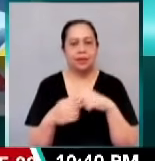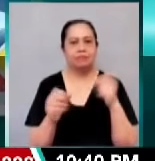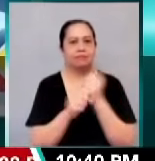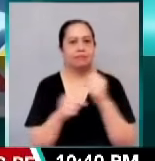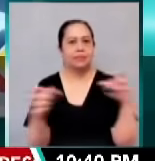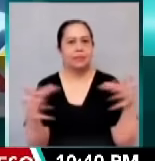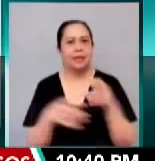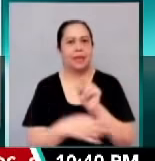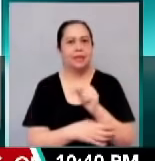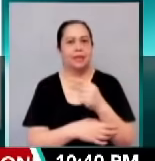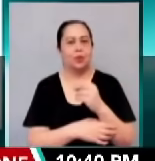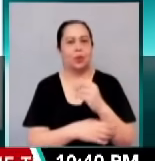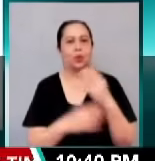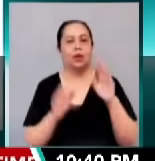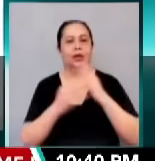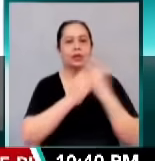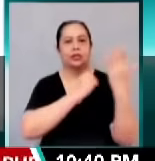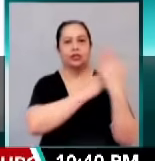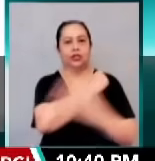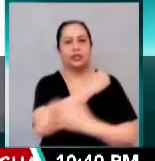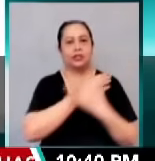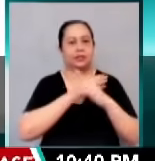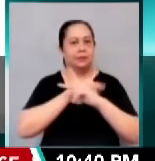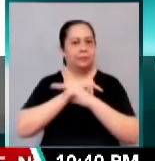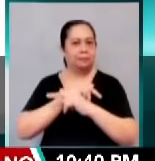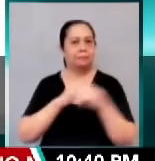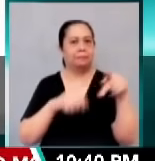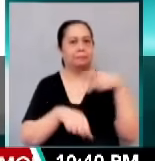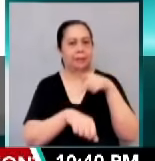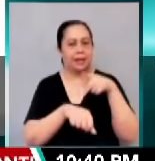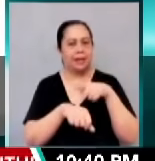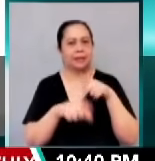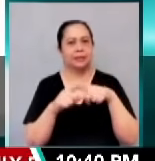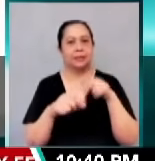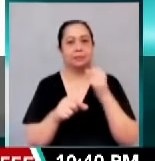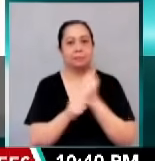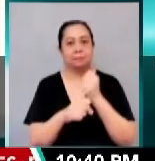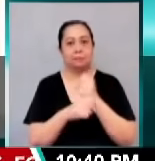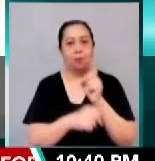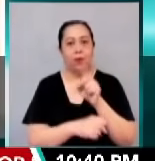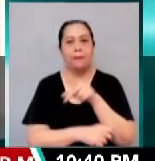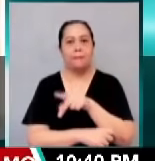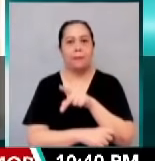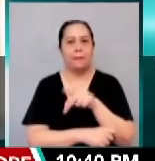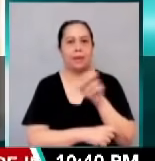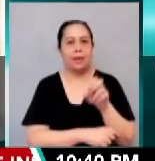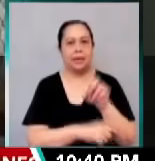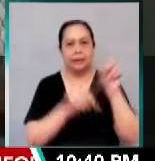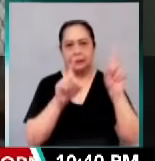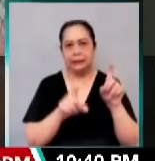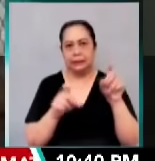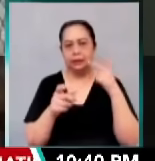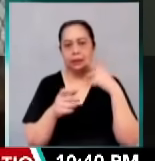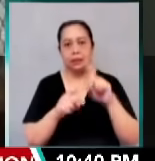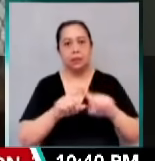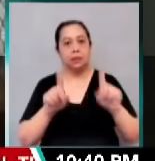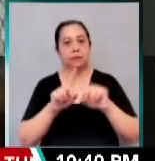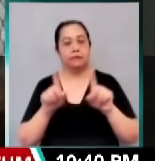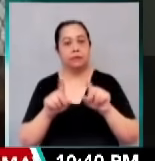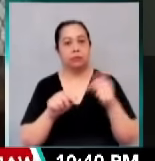Shield Pinas na nakatuon sa pag-produce ng PPEs. It was tested by the frontliner themselves, so